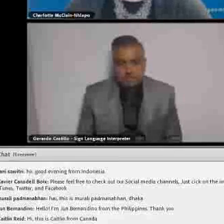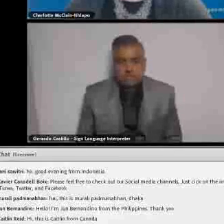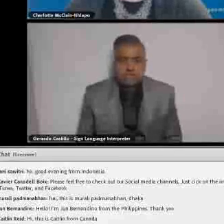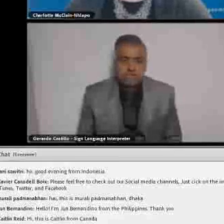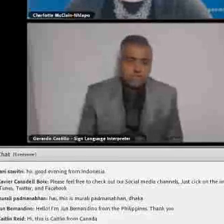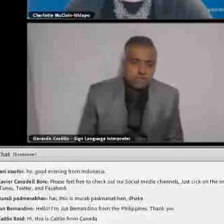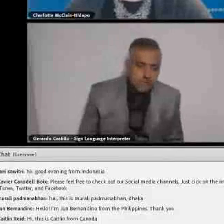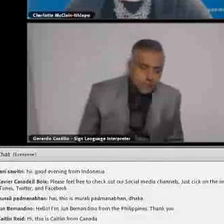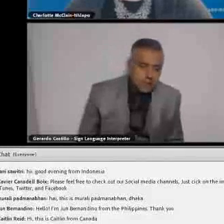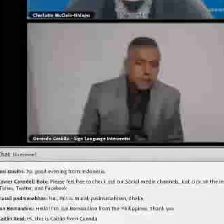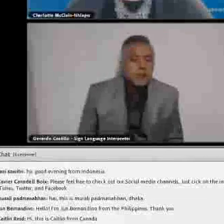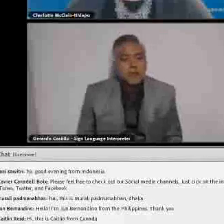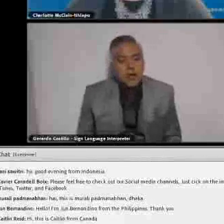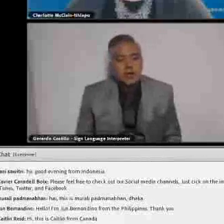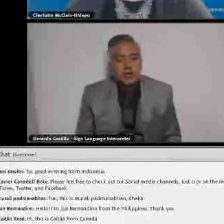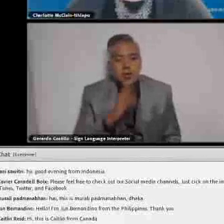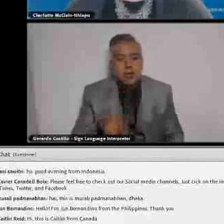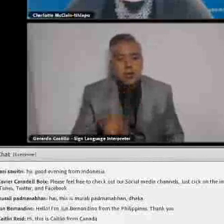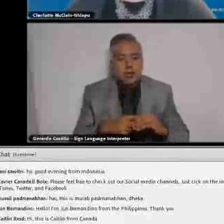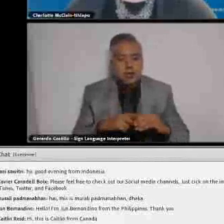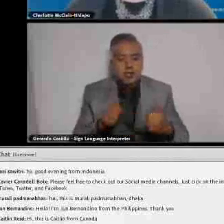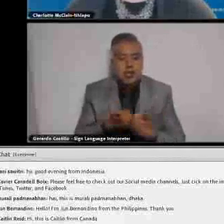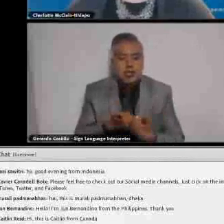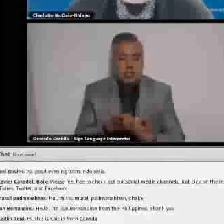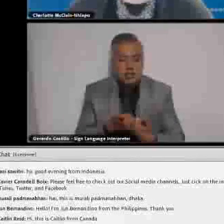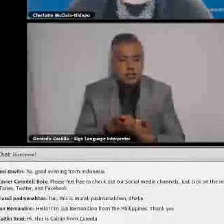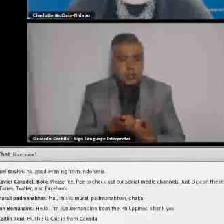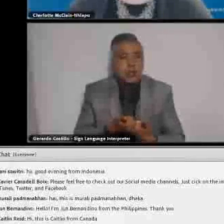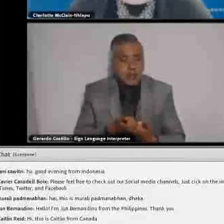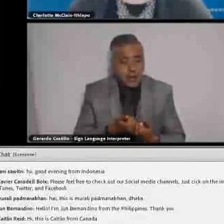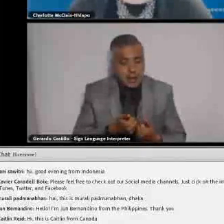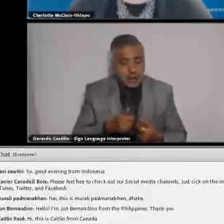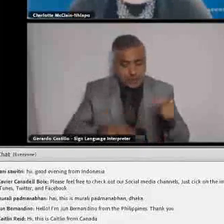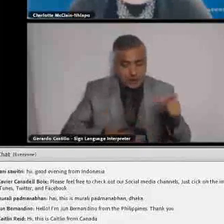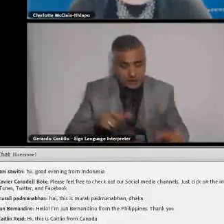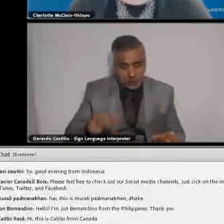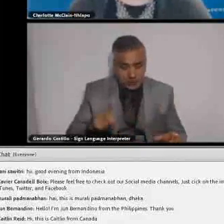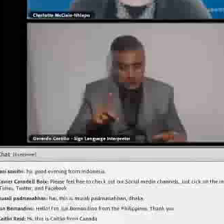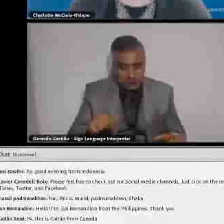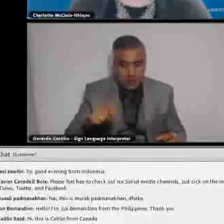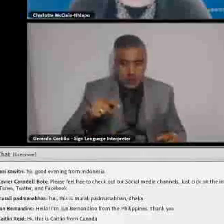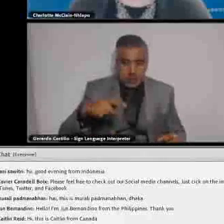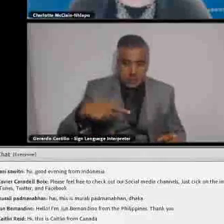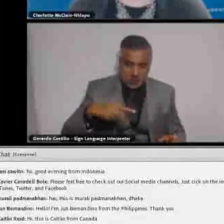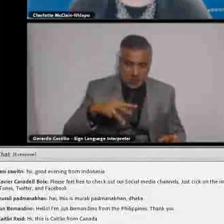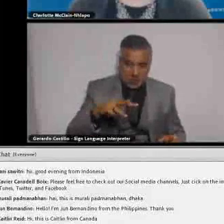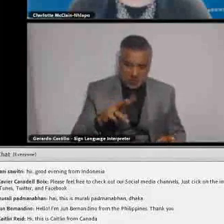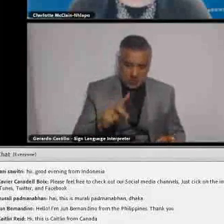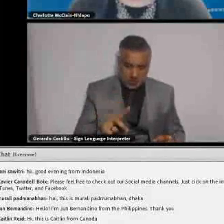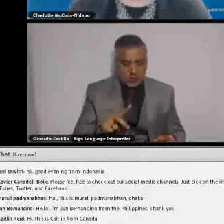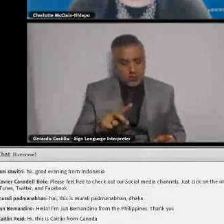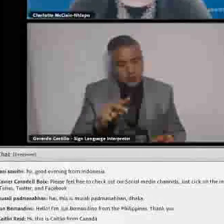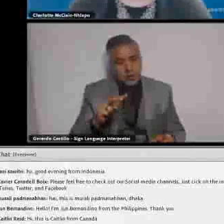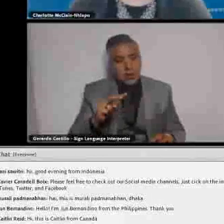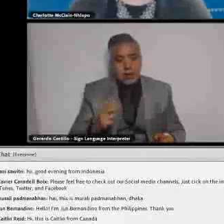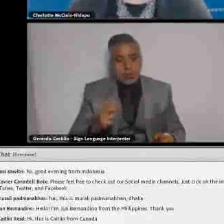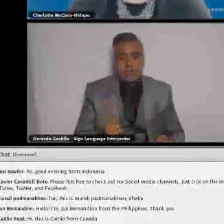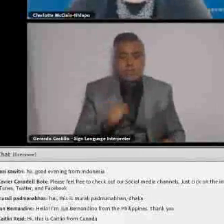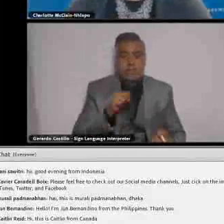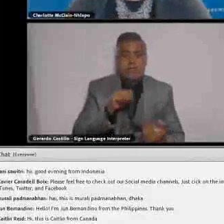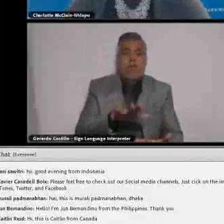So now let's look at some of the particular challenges that persons with disabilities may face in the area of disaster risk